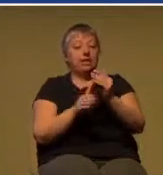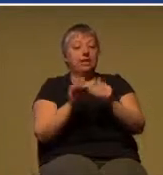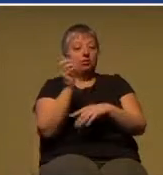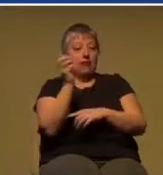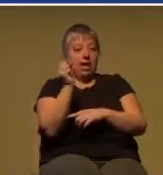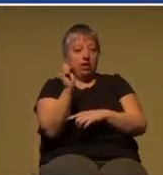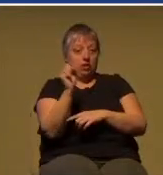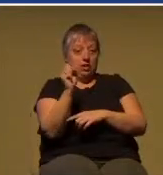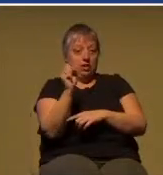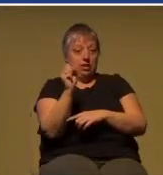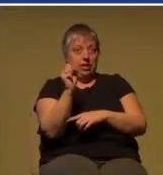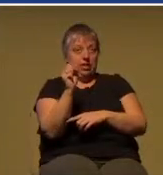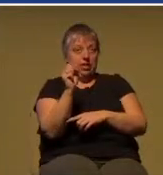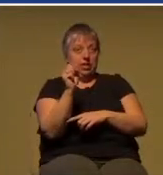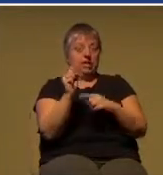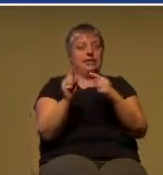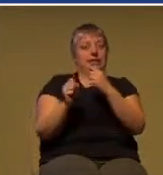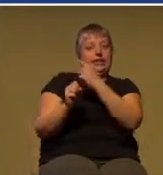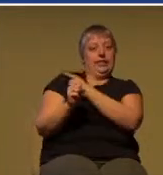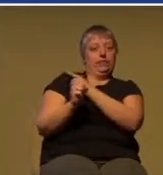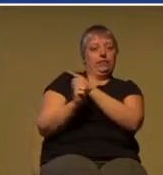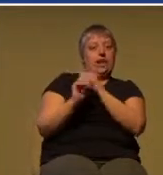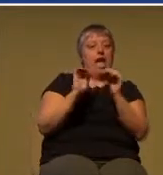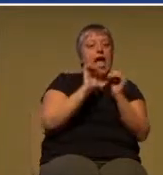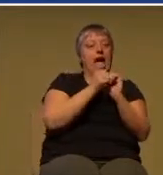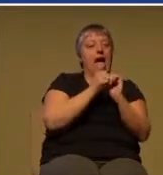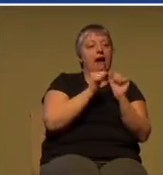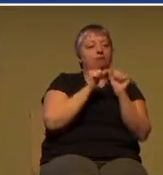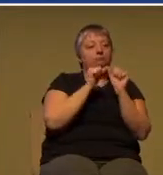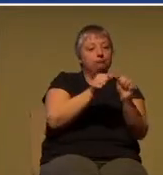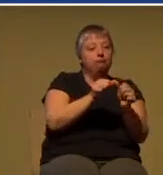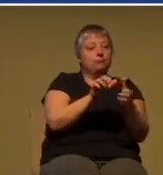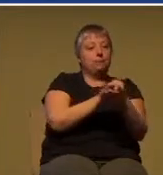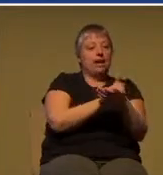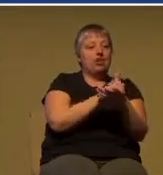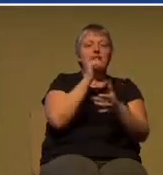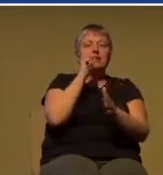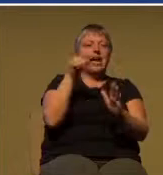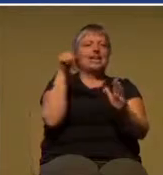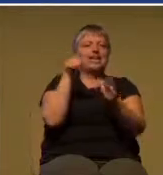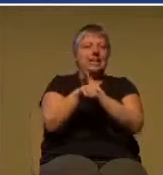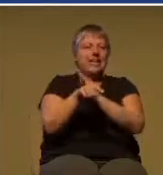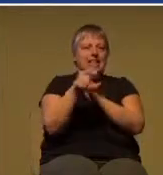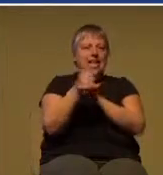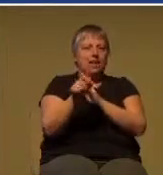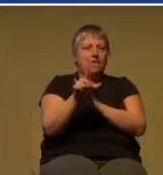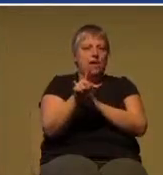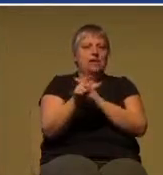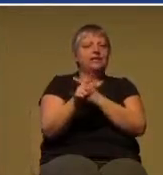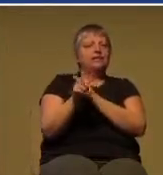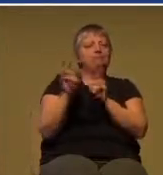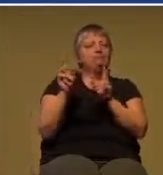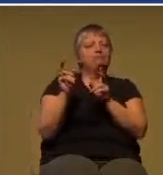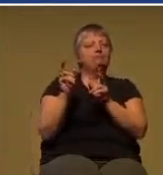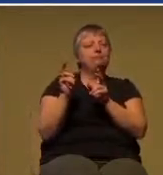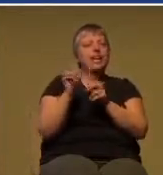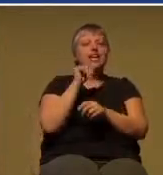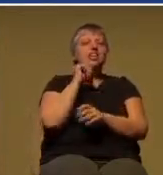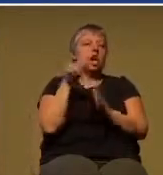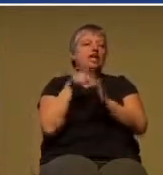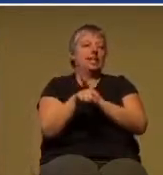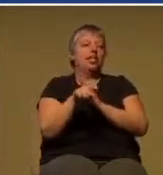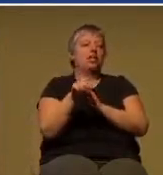that's called How to Stay Married and Not Kill Anyone. Or I think he words it as how to stay married and not kill